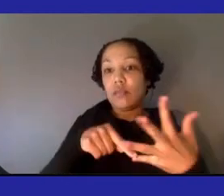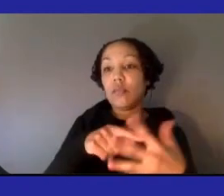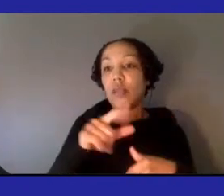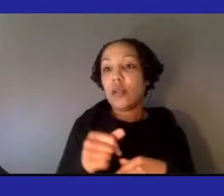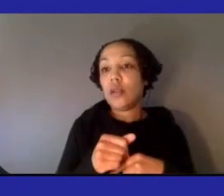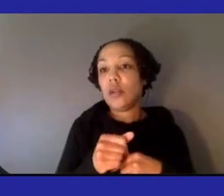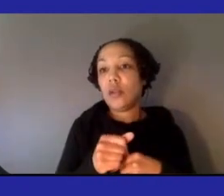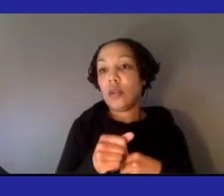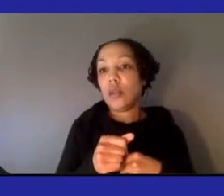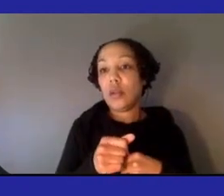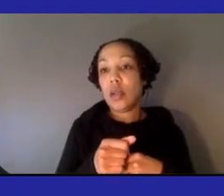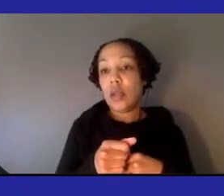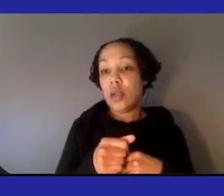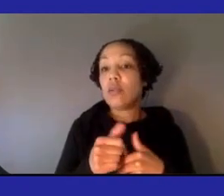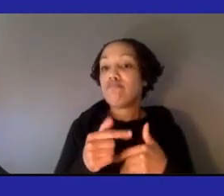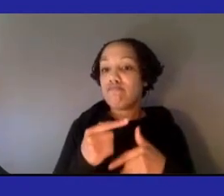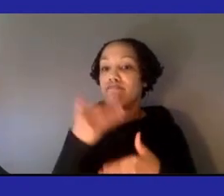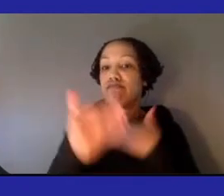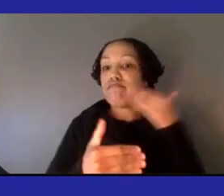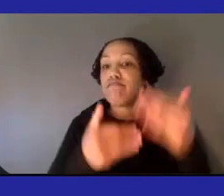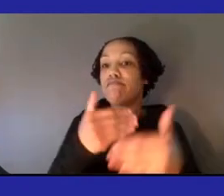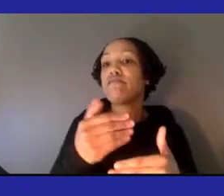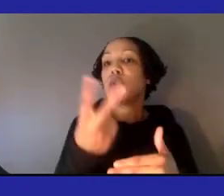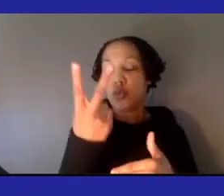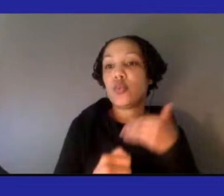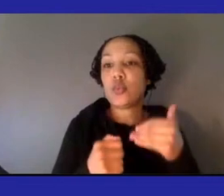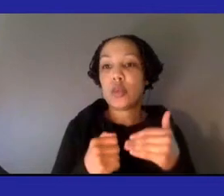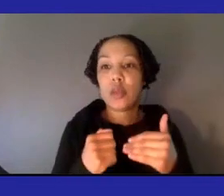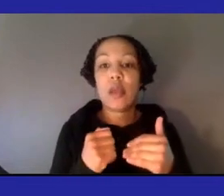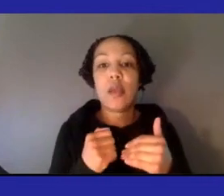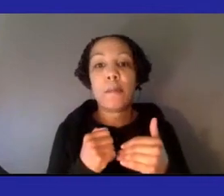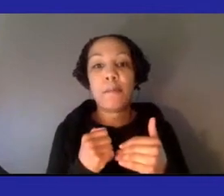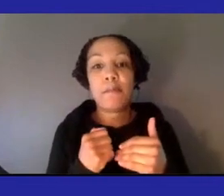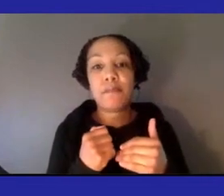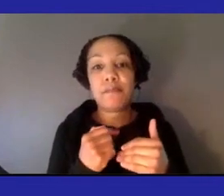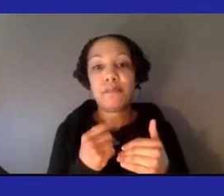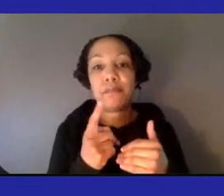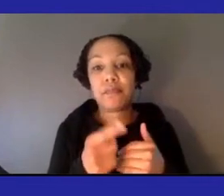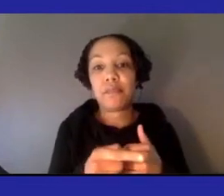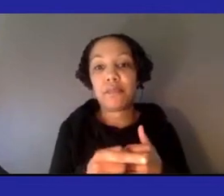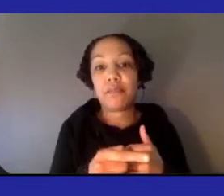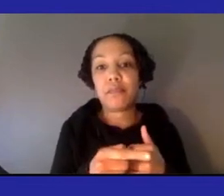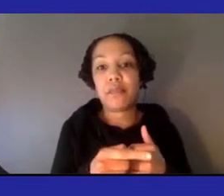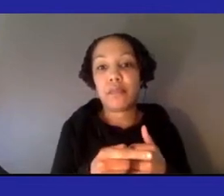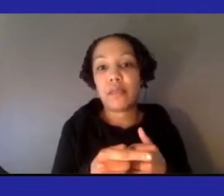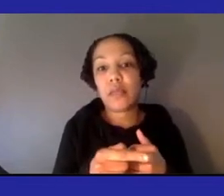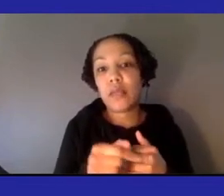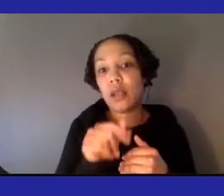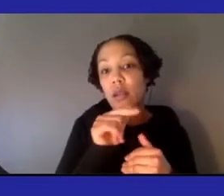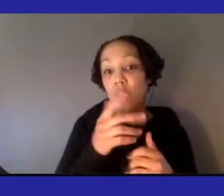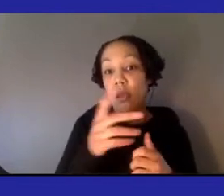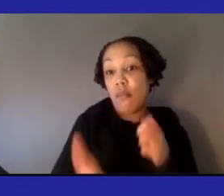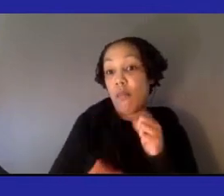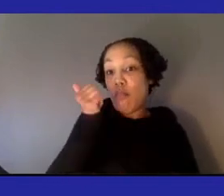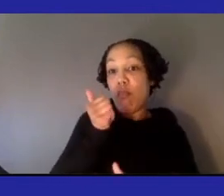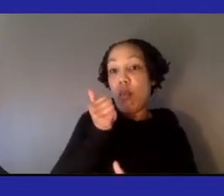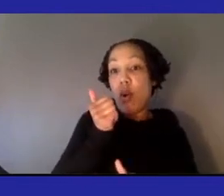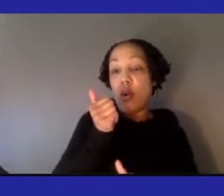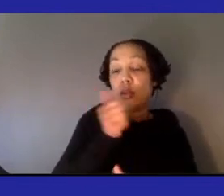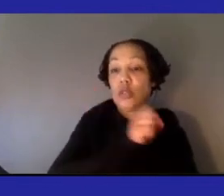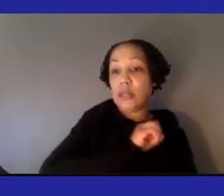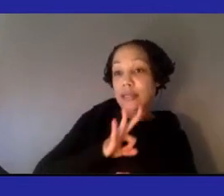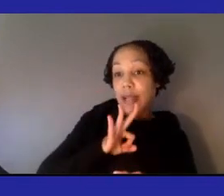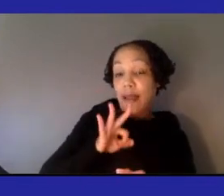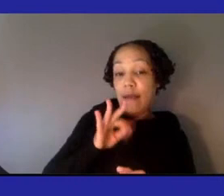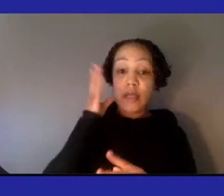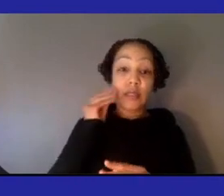by the state. So the RFQ, most of the scoring criteria is really on the firm experience and on the staff to see what